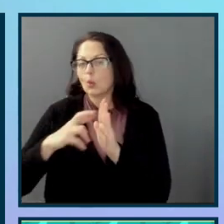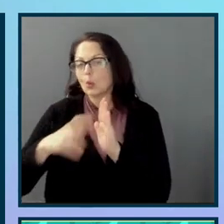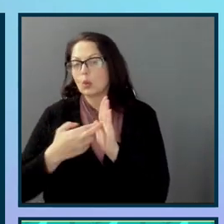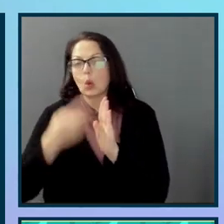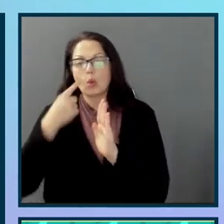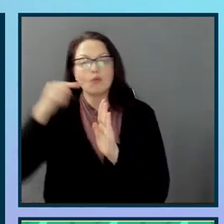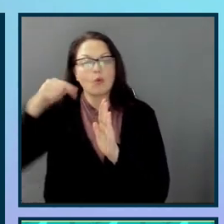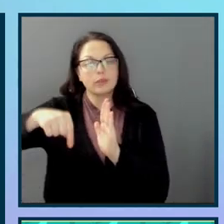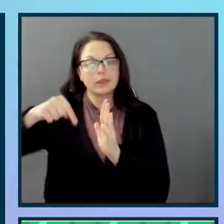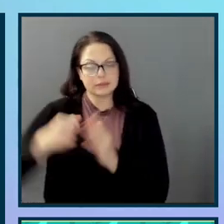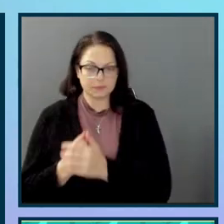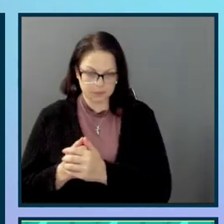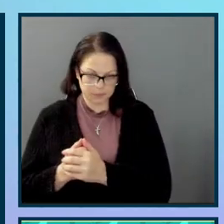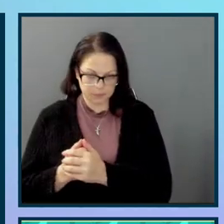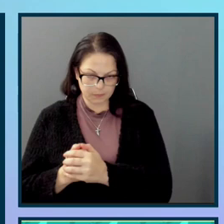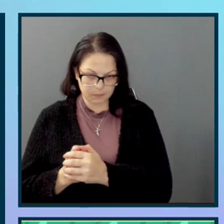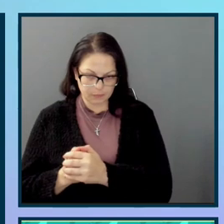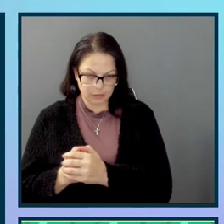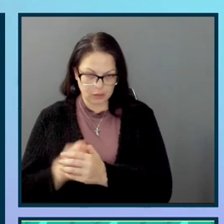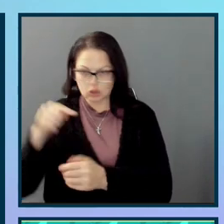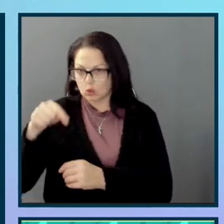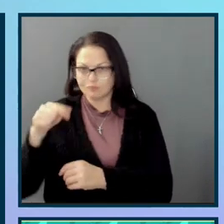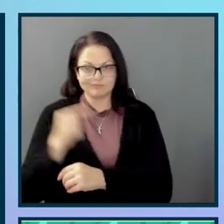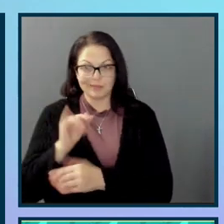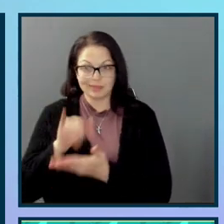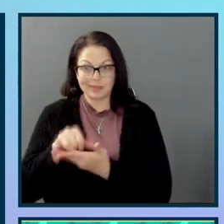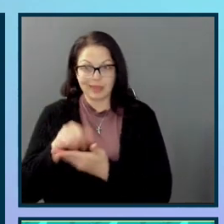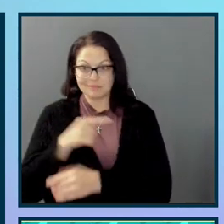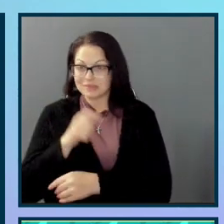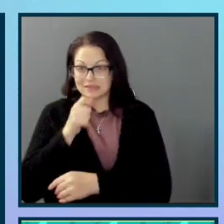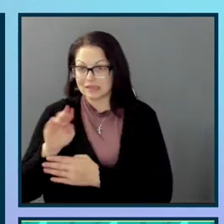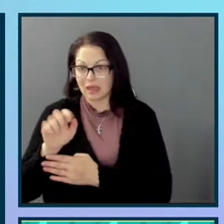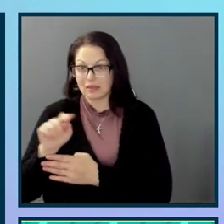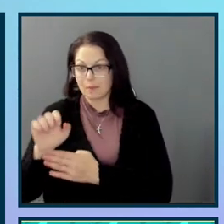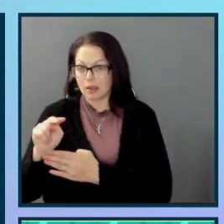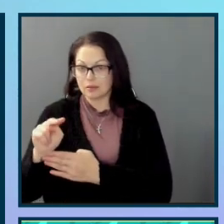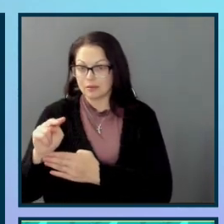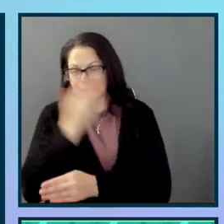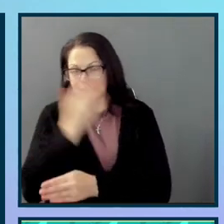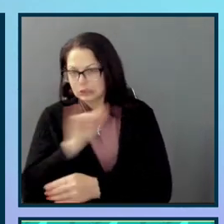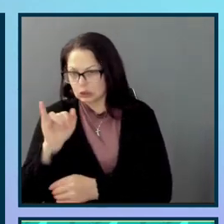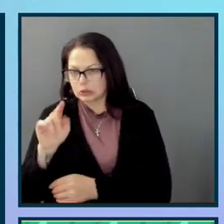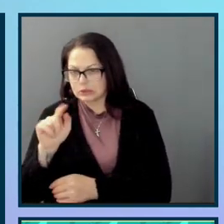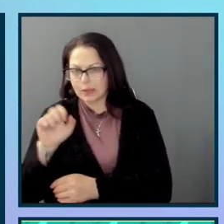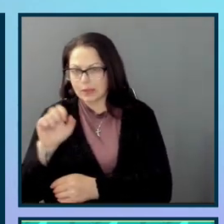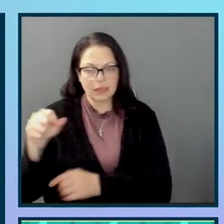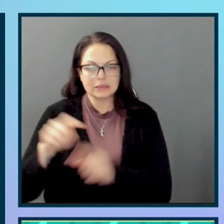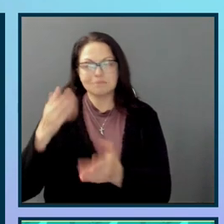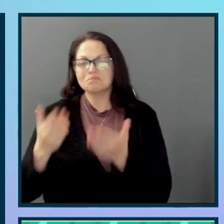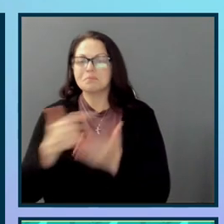So this isn't a button by any means, other than it vaguely looking like a button, but maybe we can change